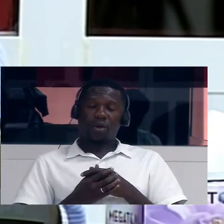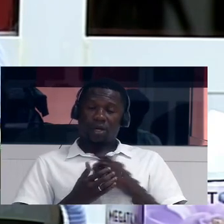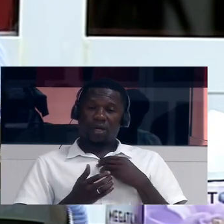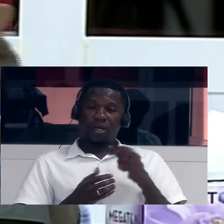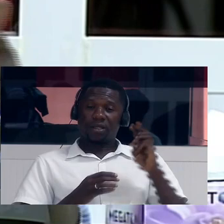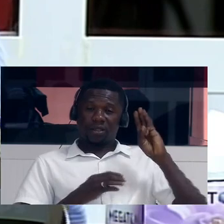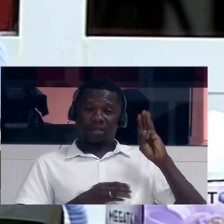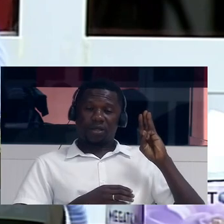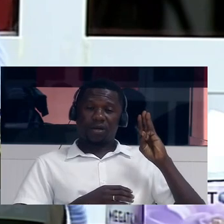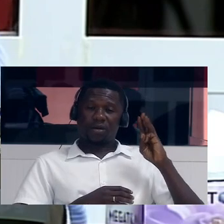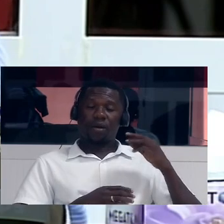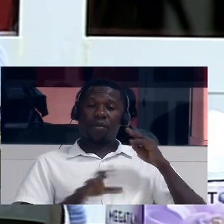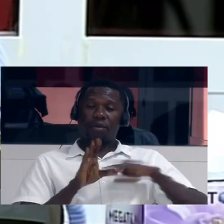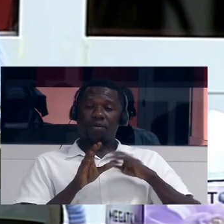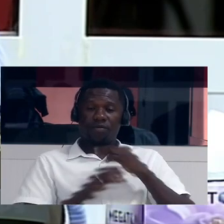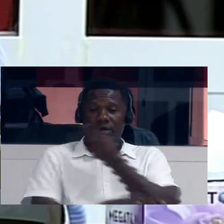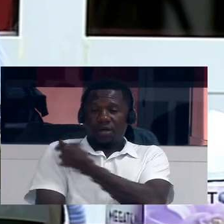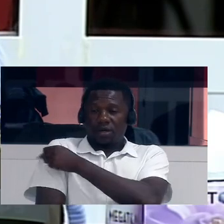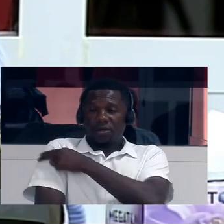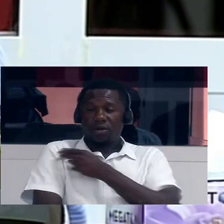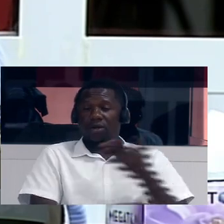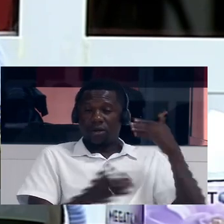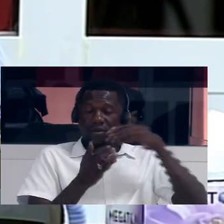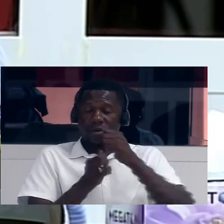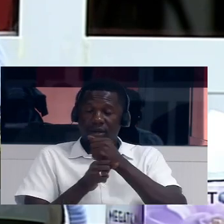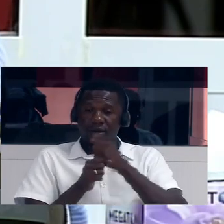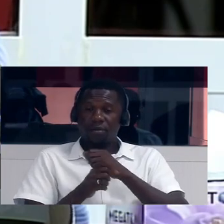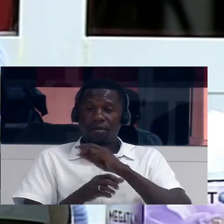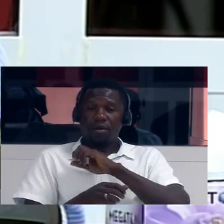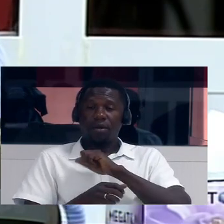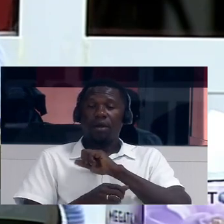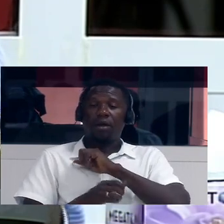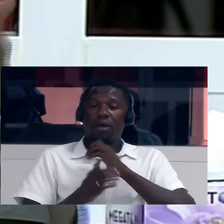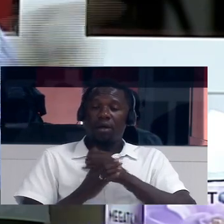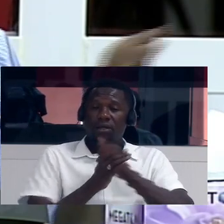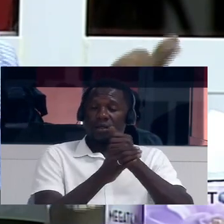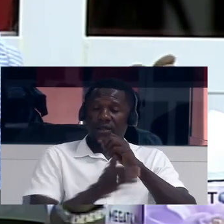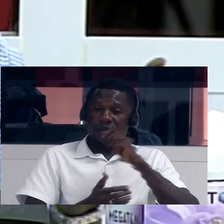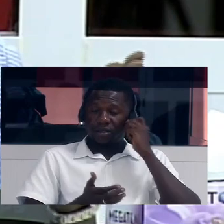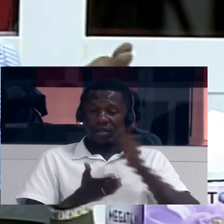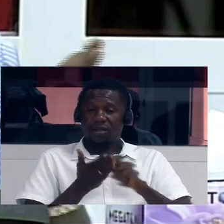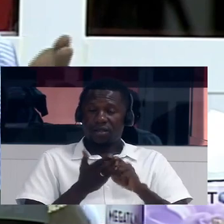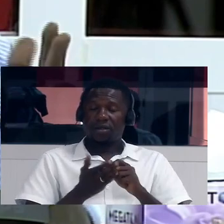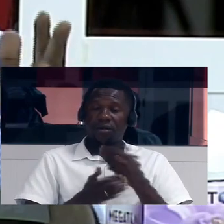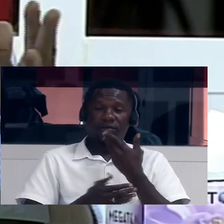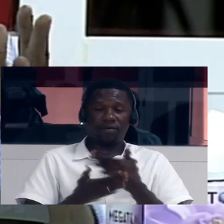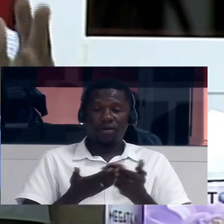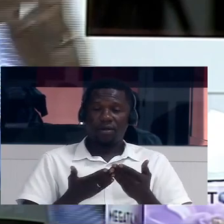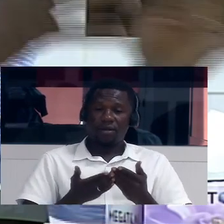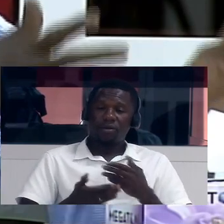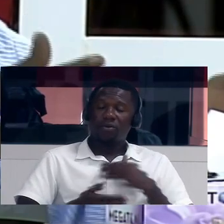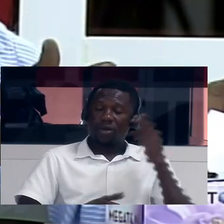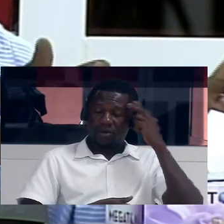scout, member of the Red Cross, until I became assistant secretary, and ended up where I ended up. So I